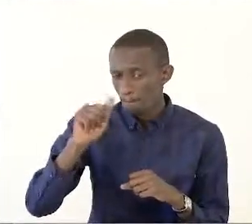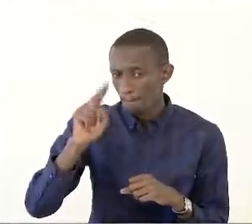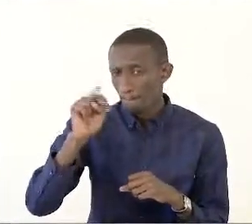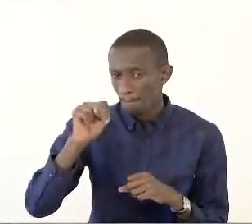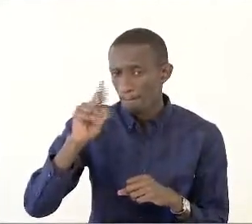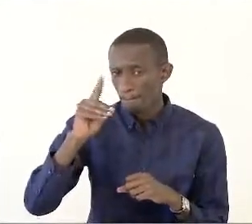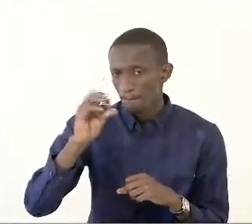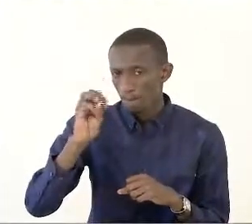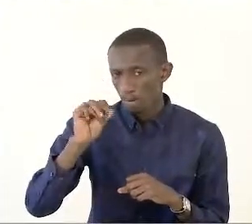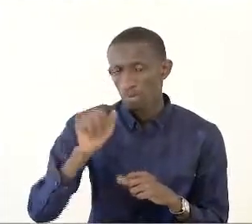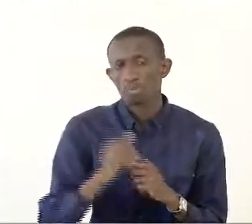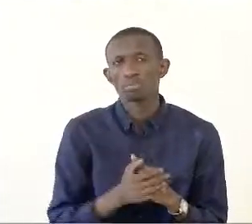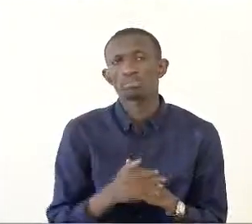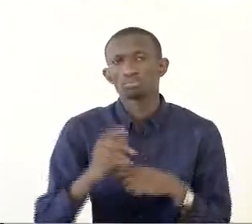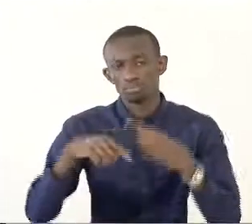process.